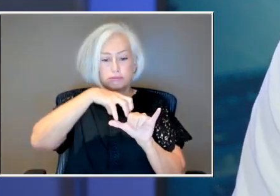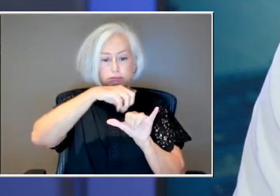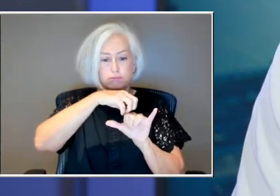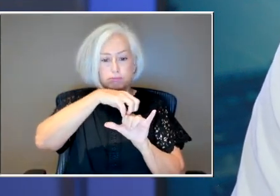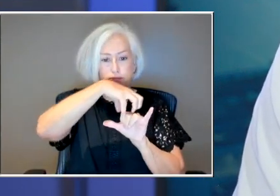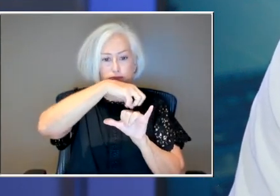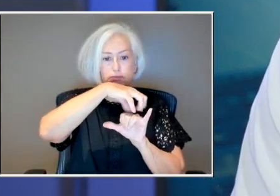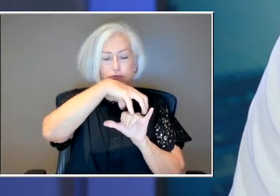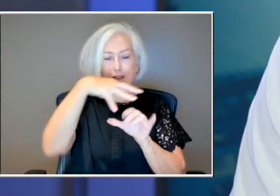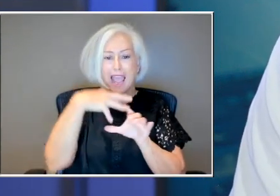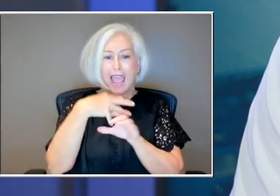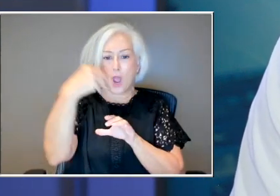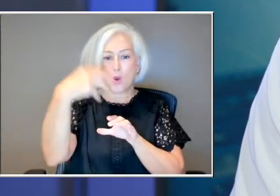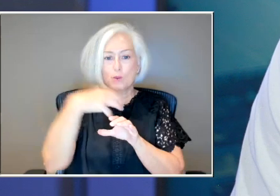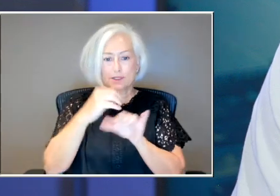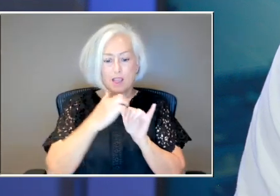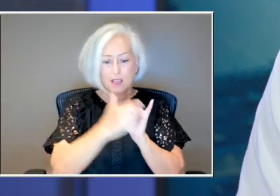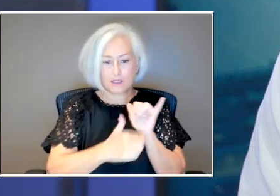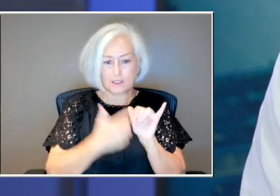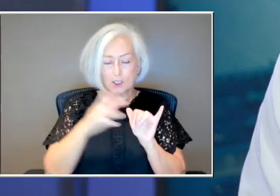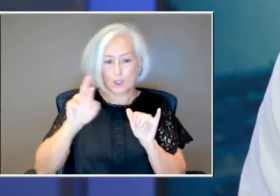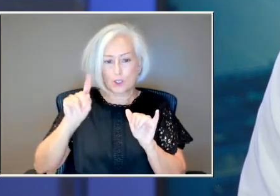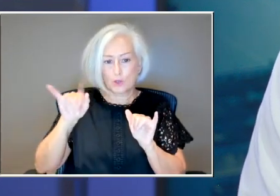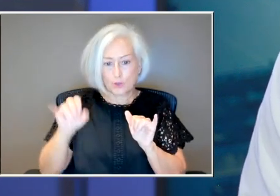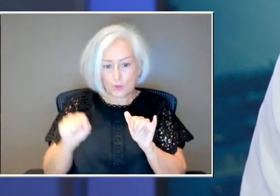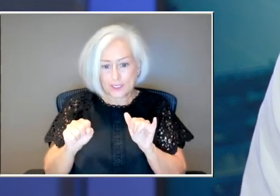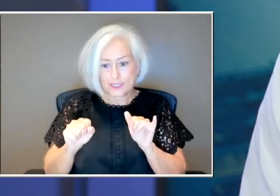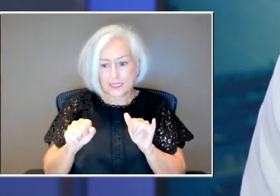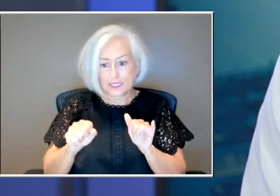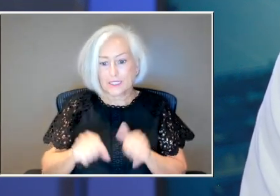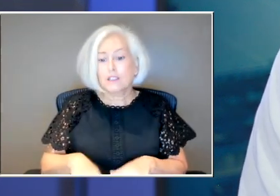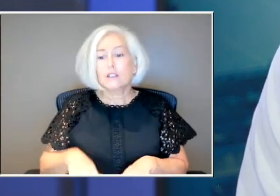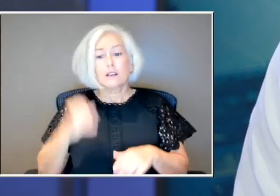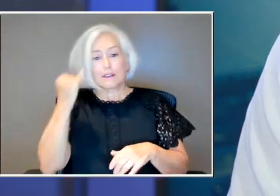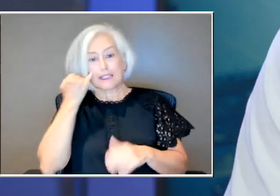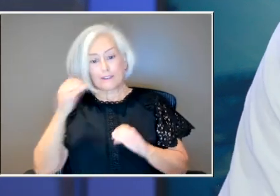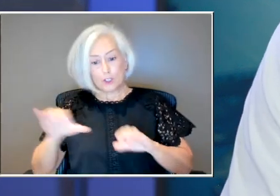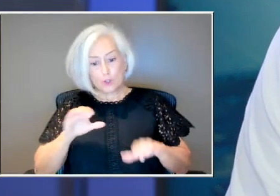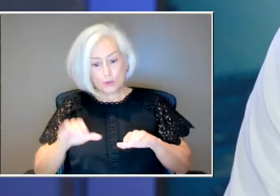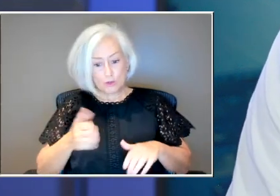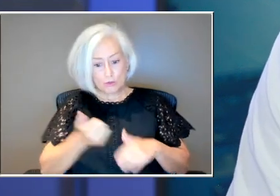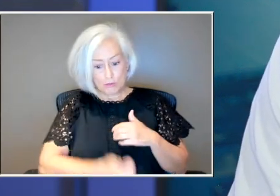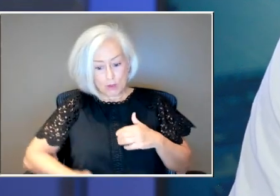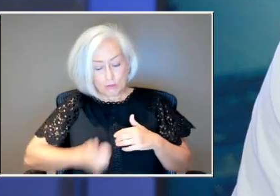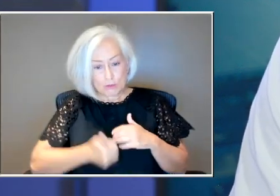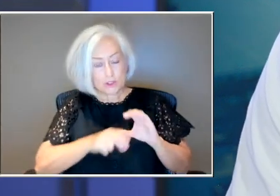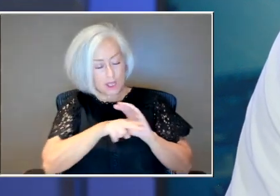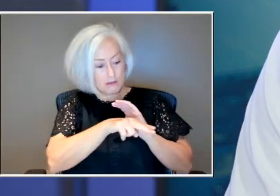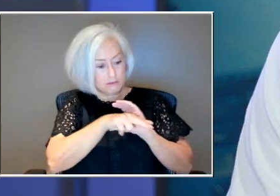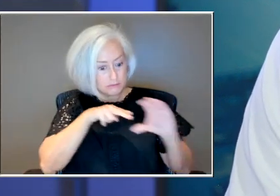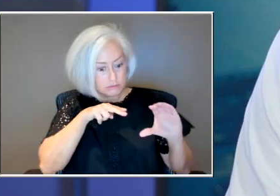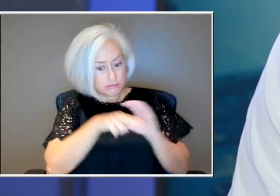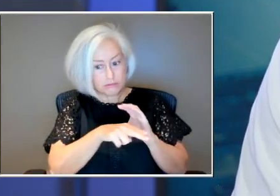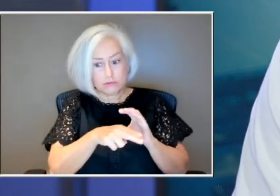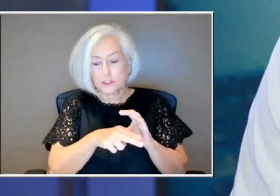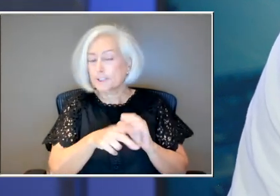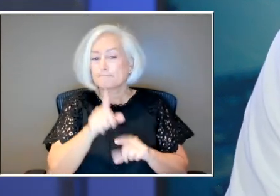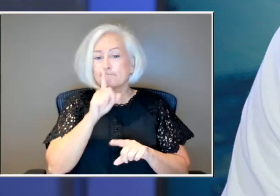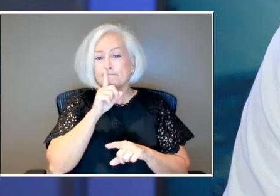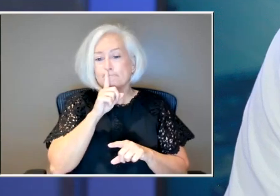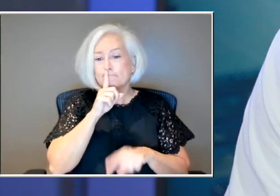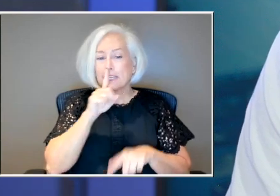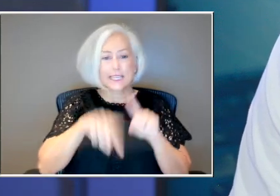study like an ultrasound or an MRI. So it's a very challenging disease to diagnose. and often requires surgery to